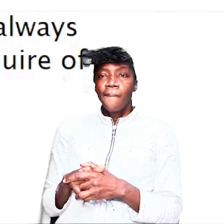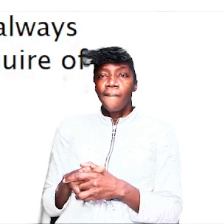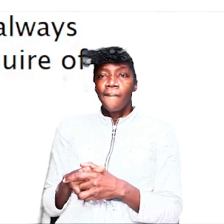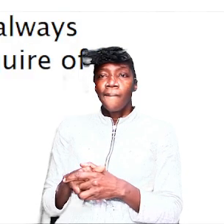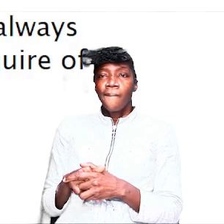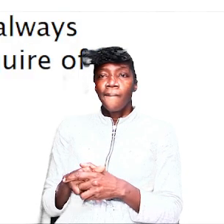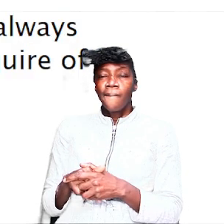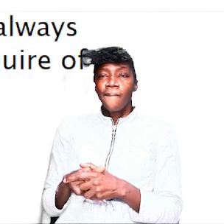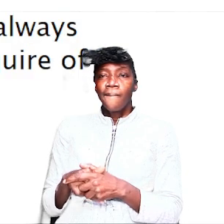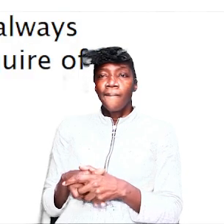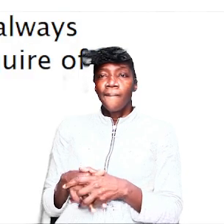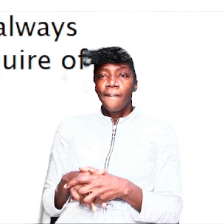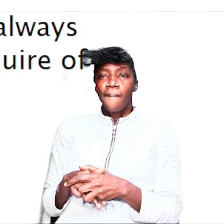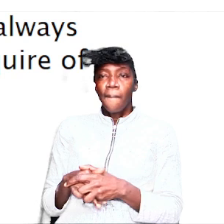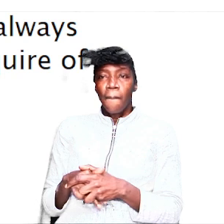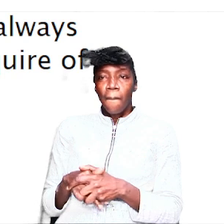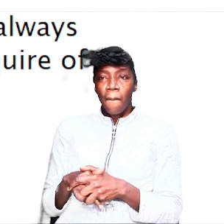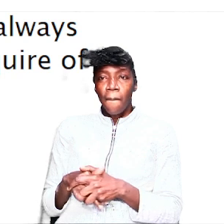Go again.